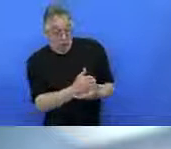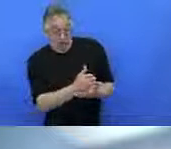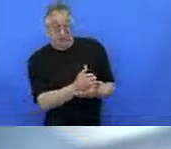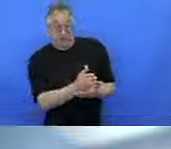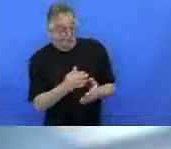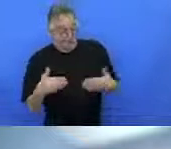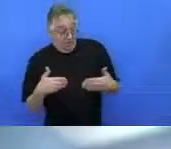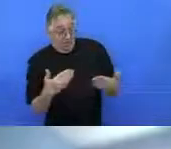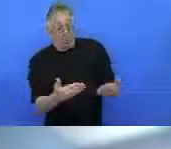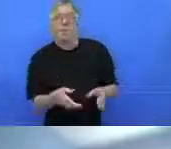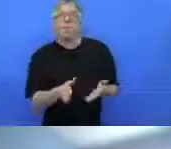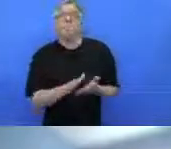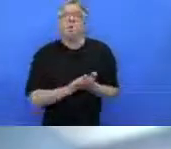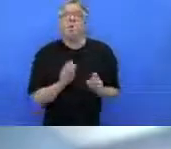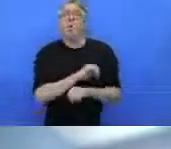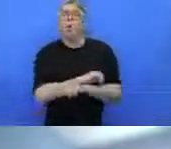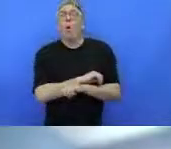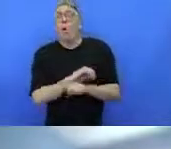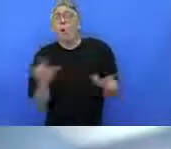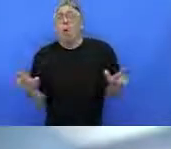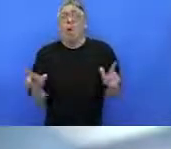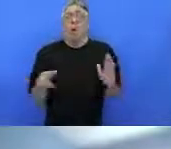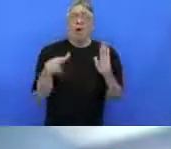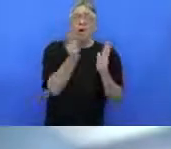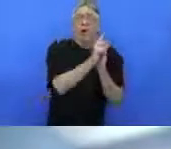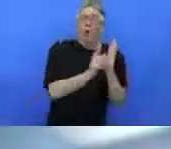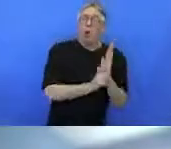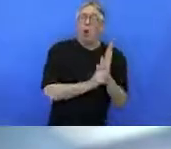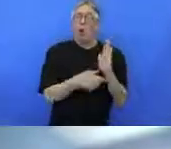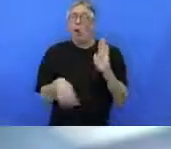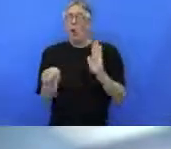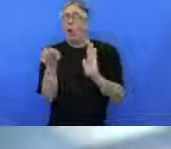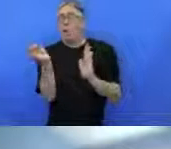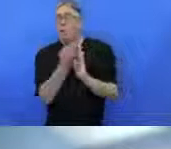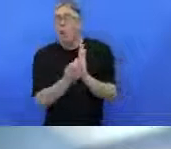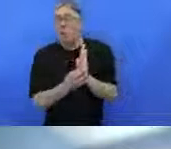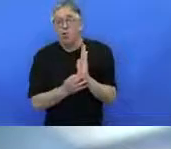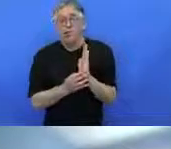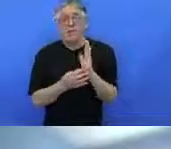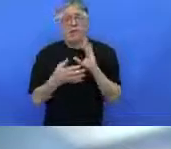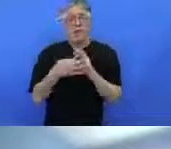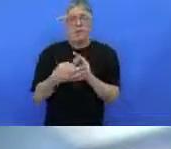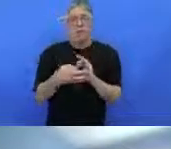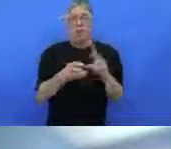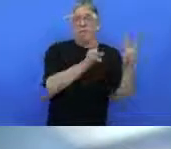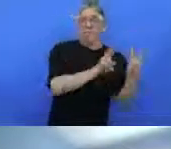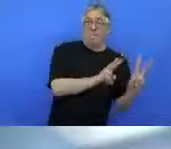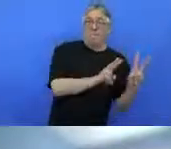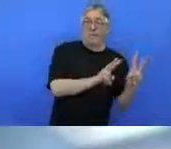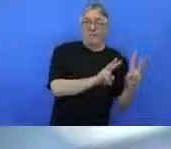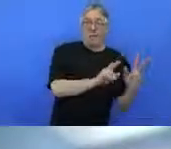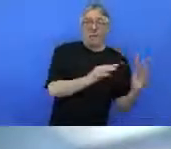policies connected with the maintenance of peace and the reestablishment of peace in post-conflict situations.